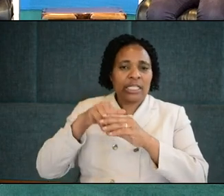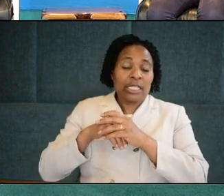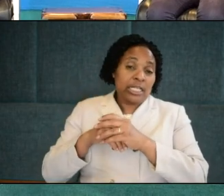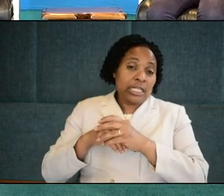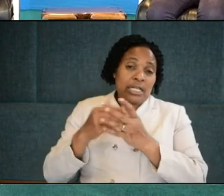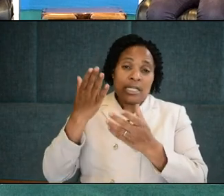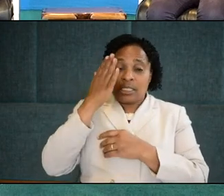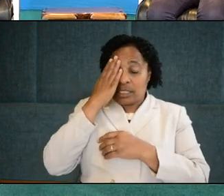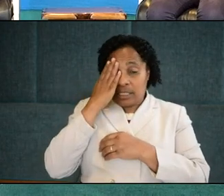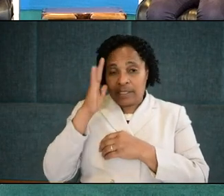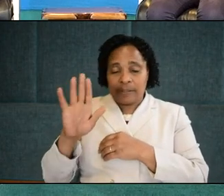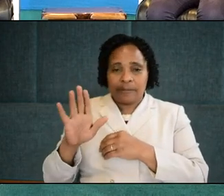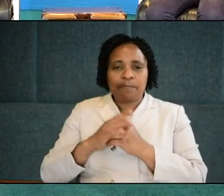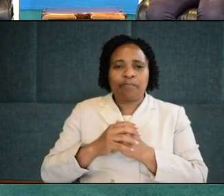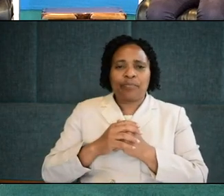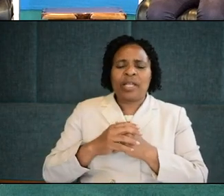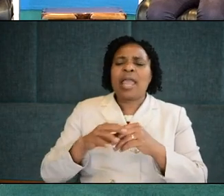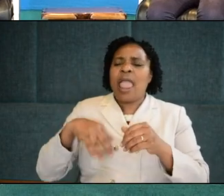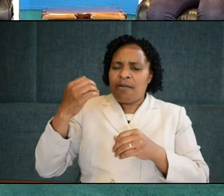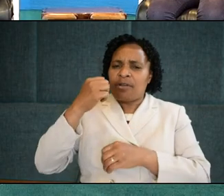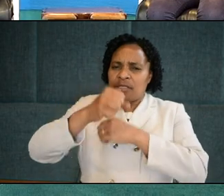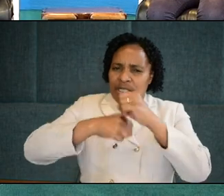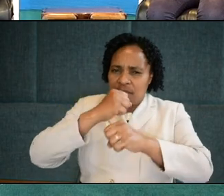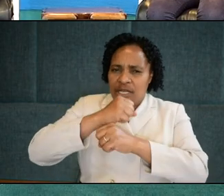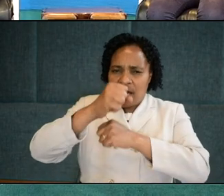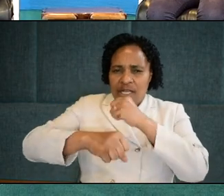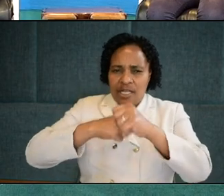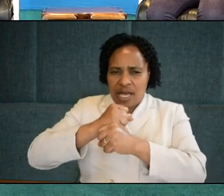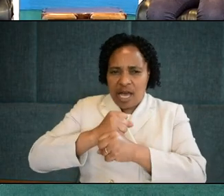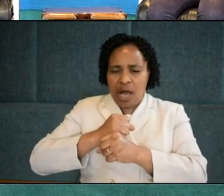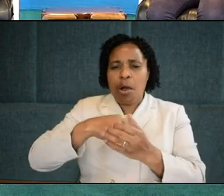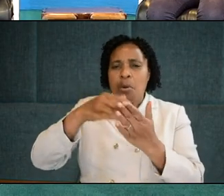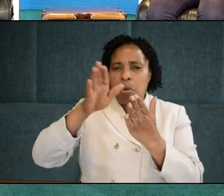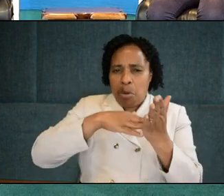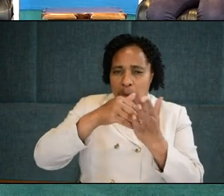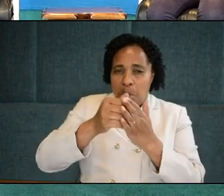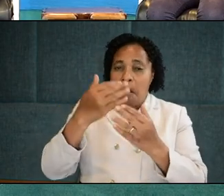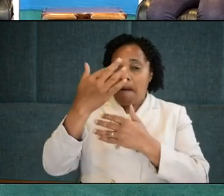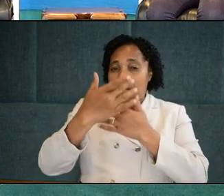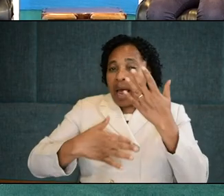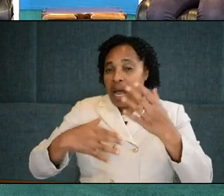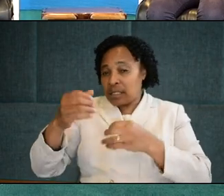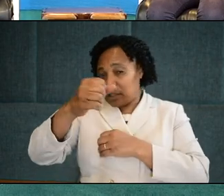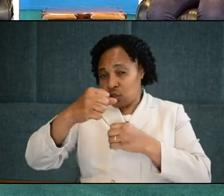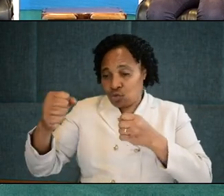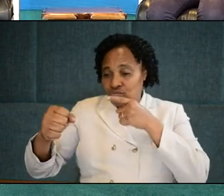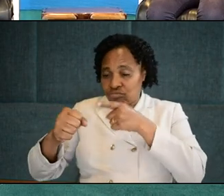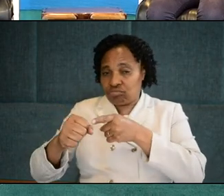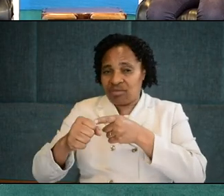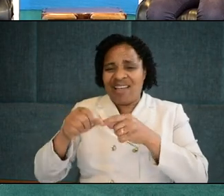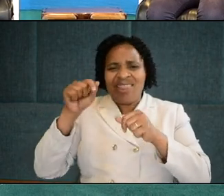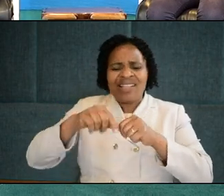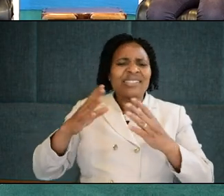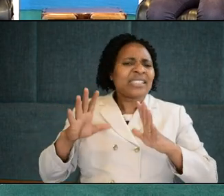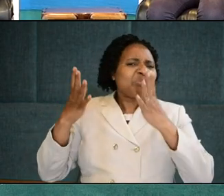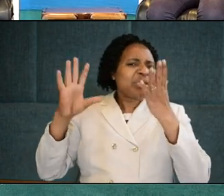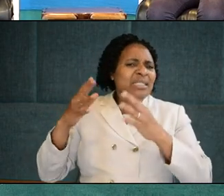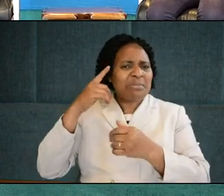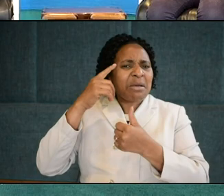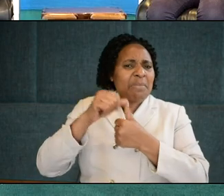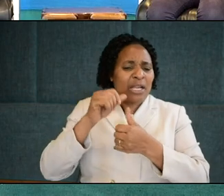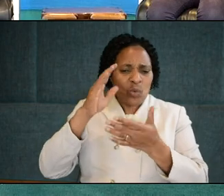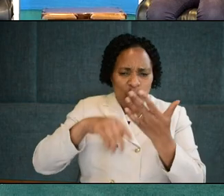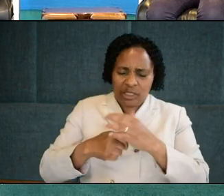celebrated every year as a result of the blood on the doorposts. So this event actually reminds us that the people who